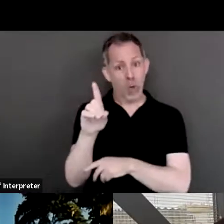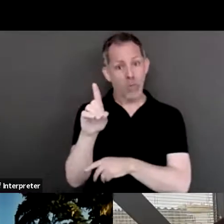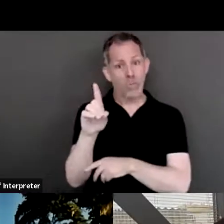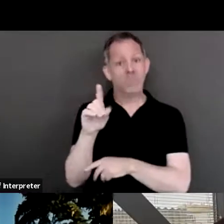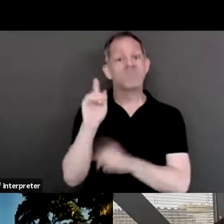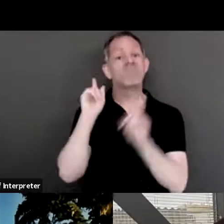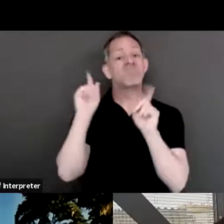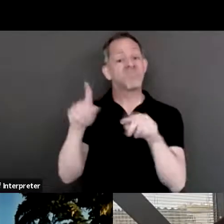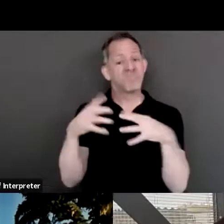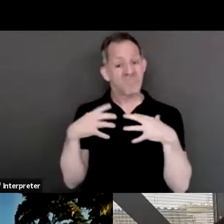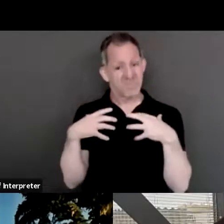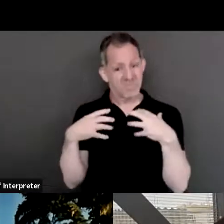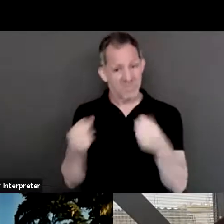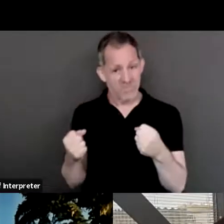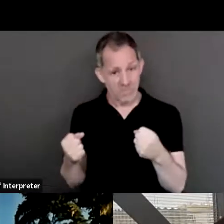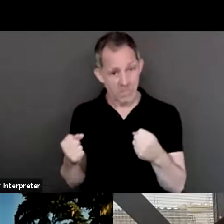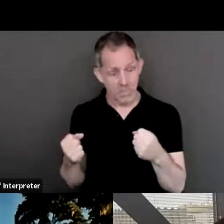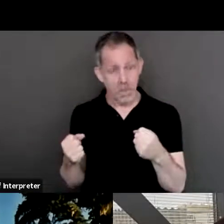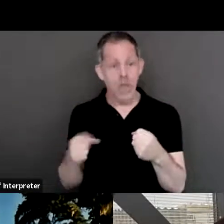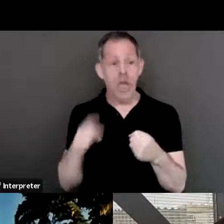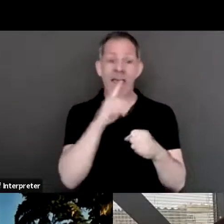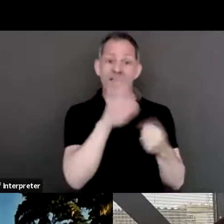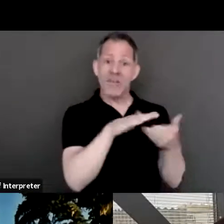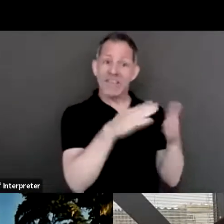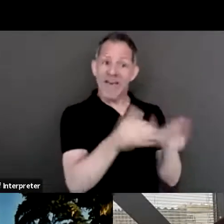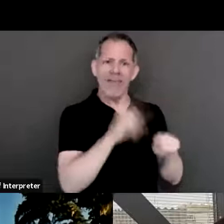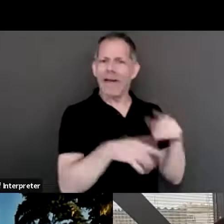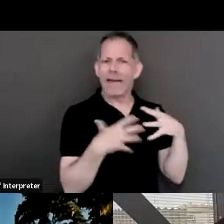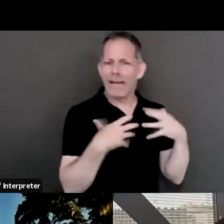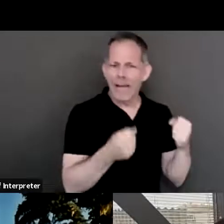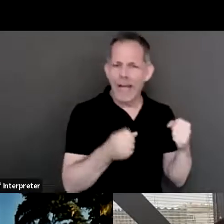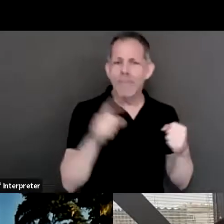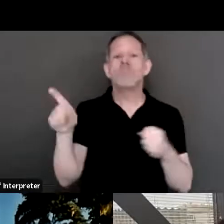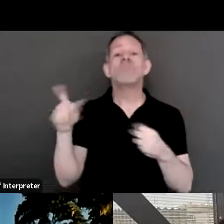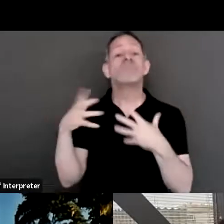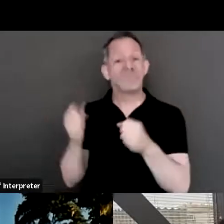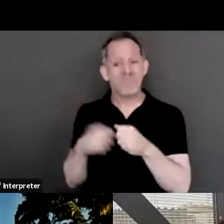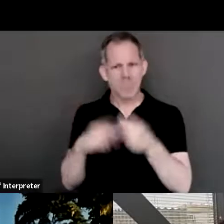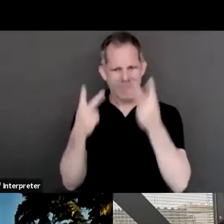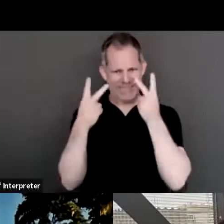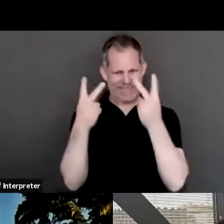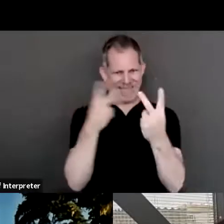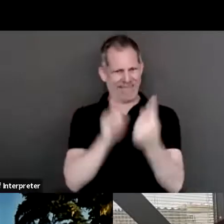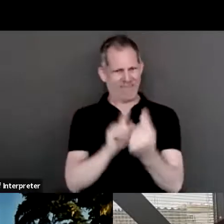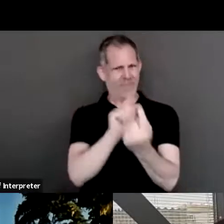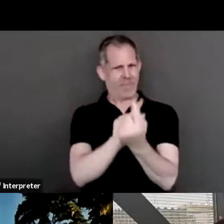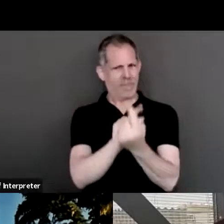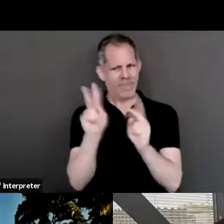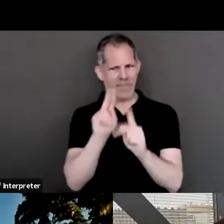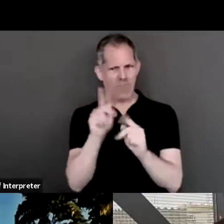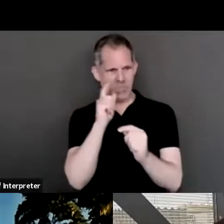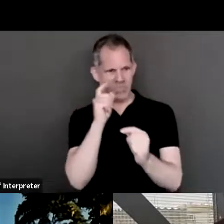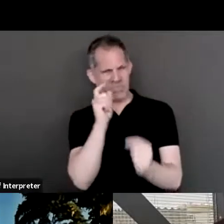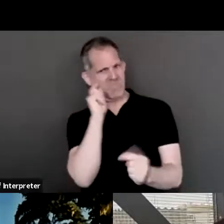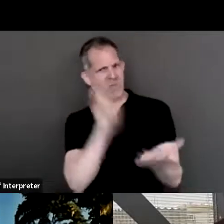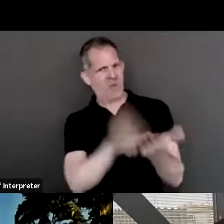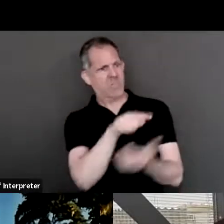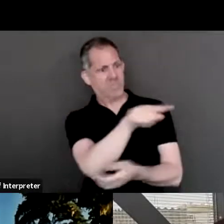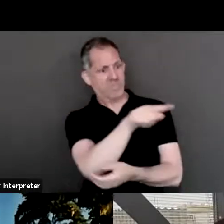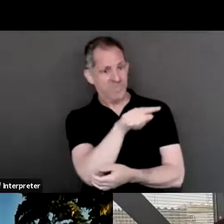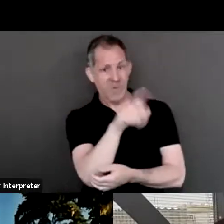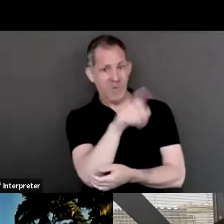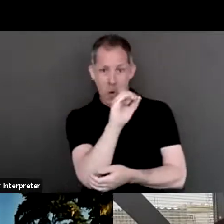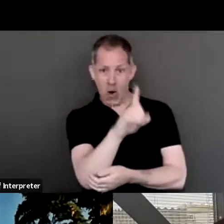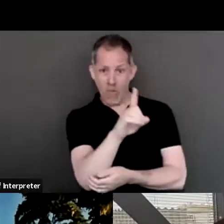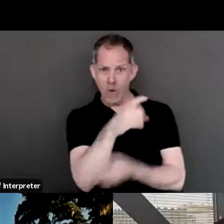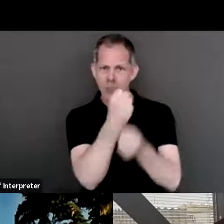know the signs and be able to save a life. Dr. Spitters spoke a lot about the naloxone and Narcan. One thing that I have the